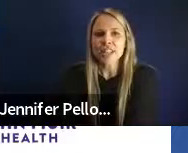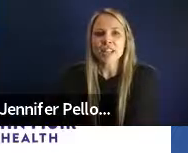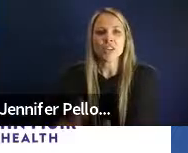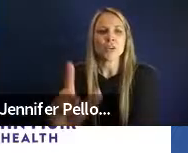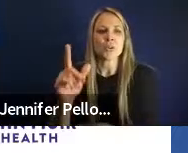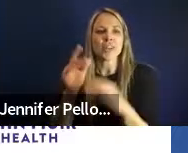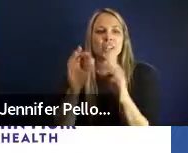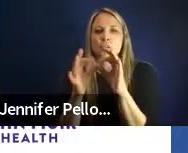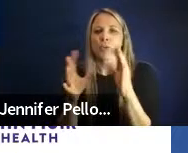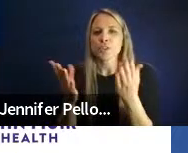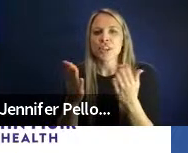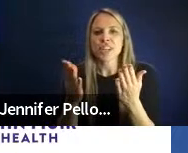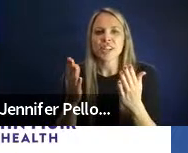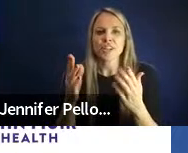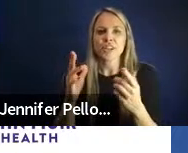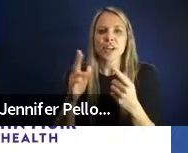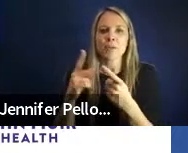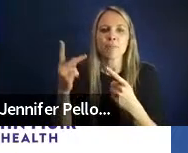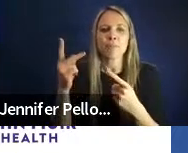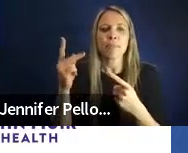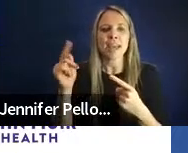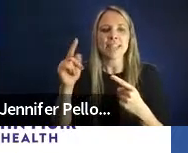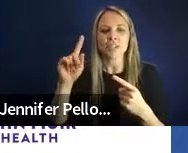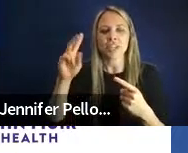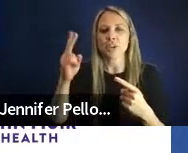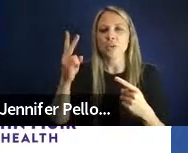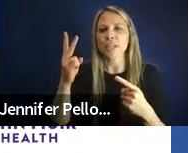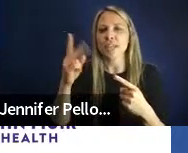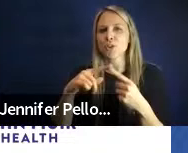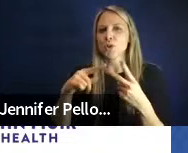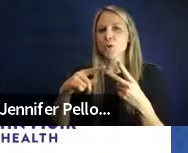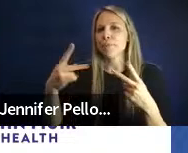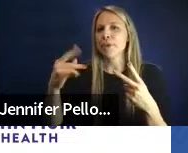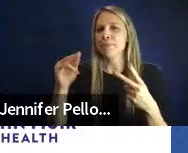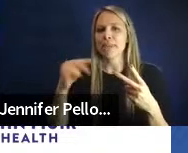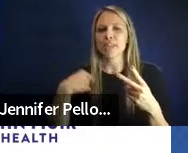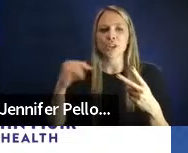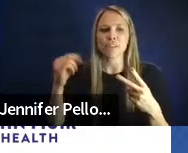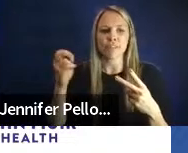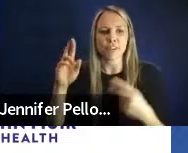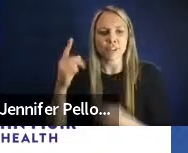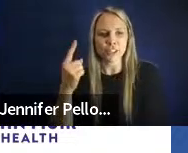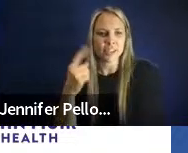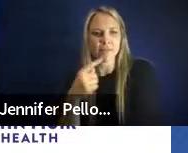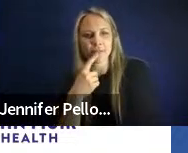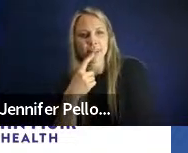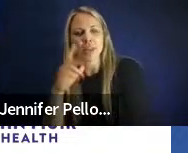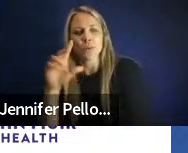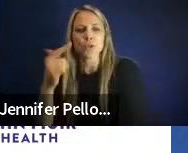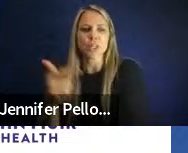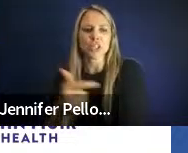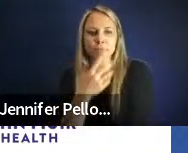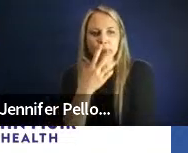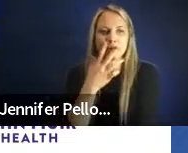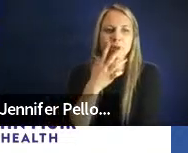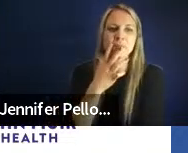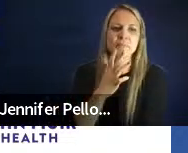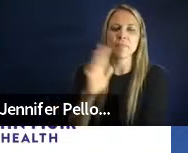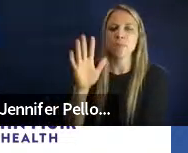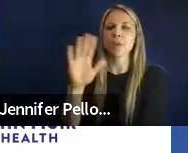Oh, Lynn, just letting you know the interpreters are here. Pat is actually going to go second, so you can pin me, Jennifer, first, and then we'll